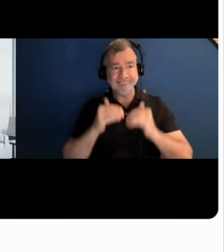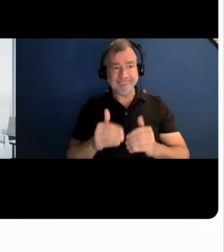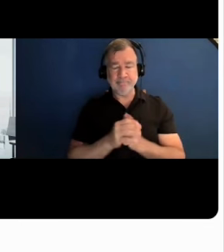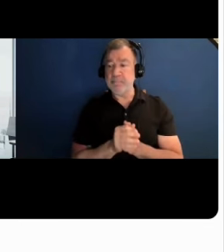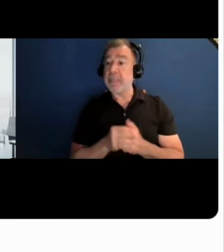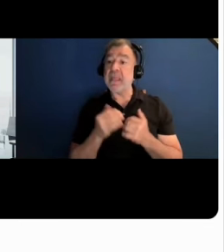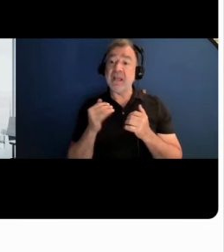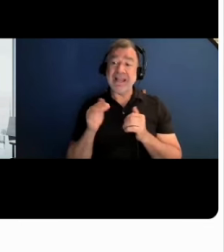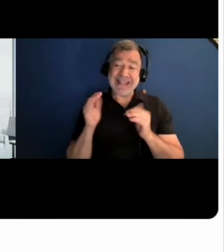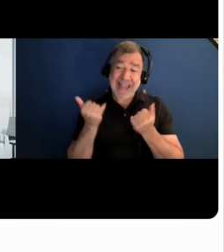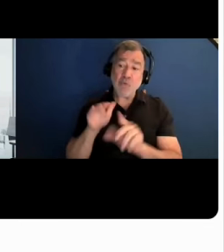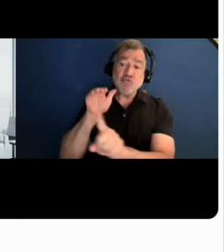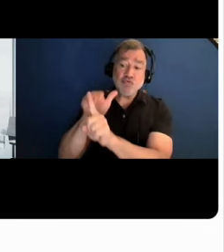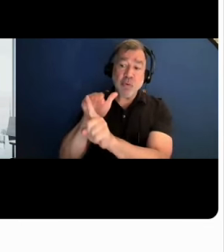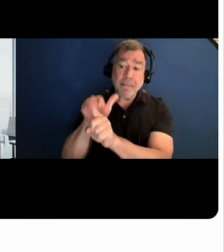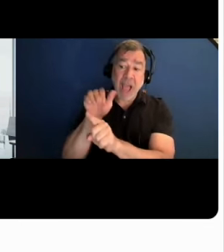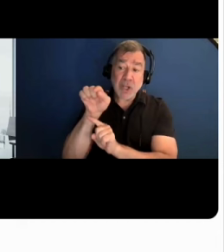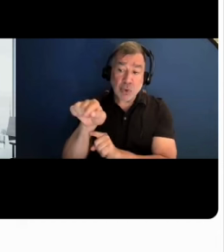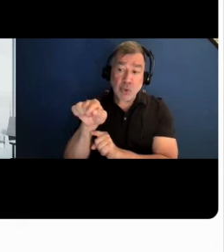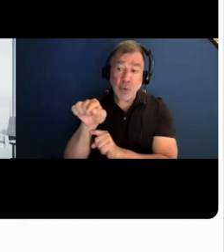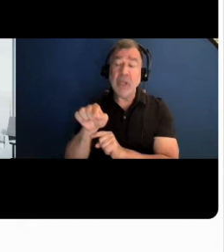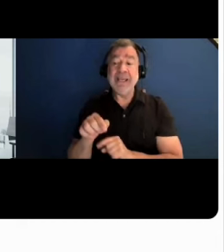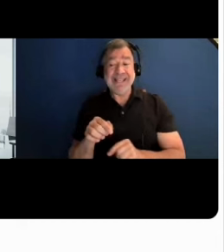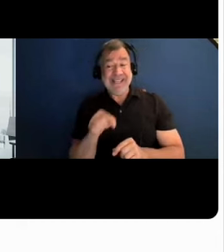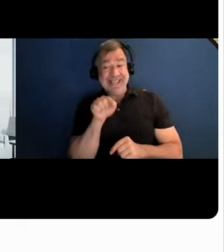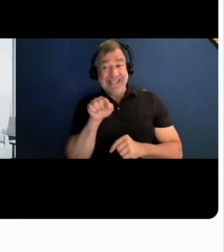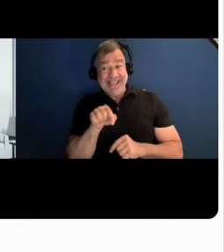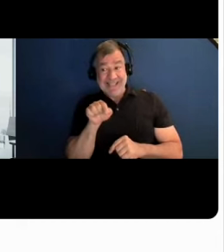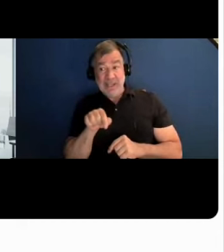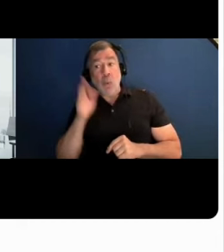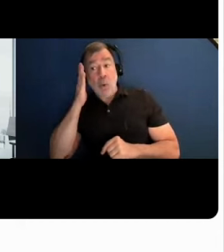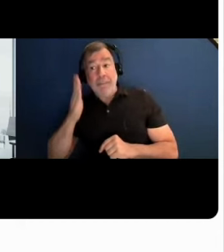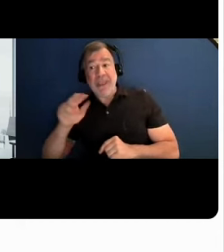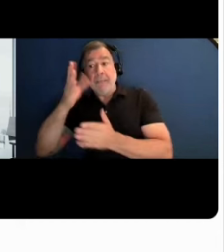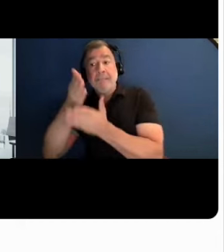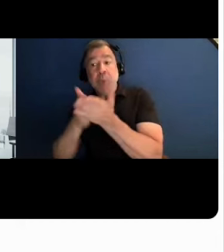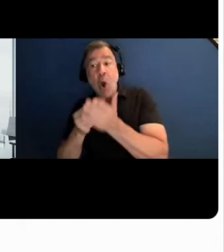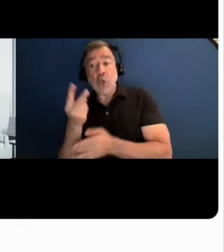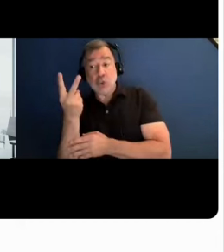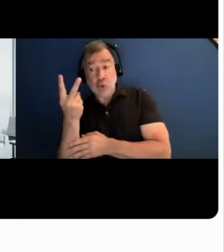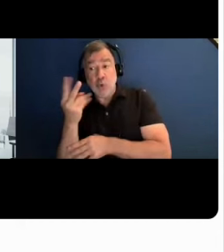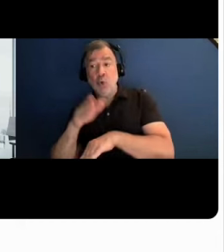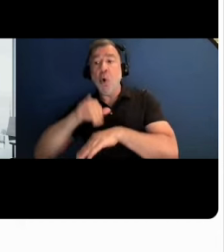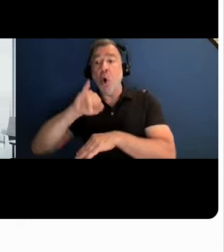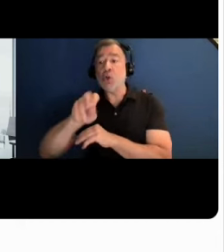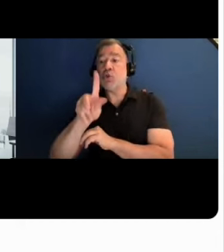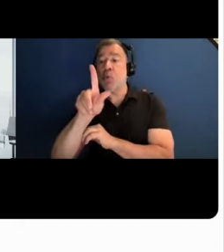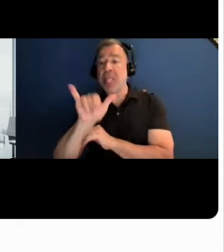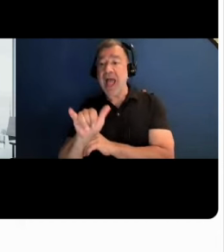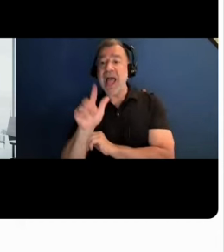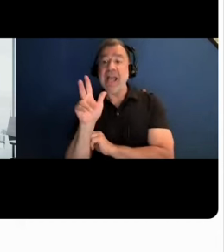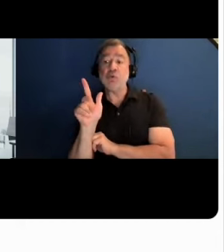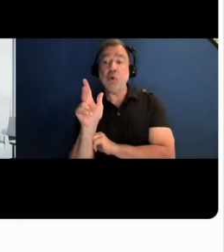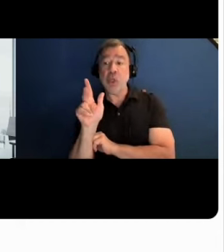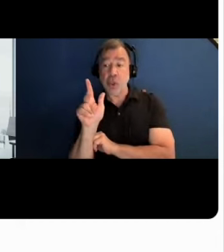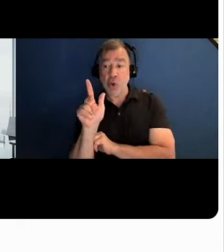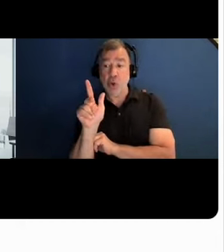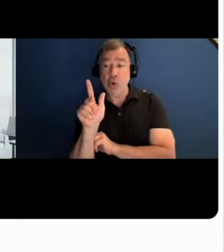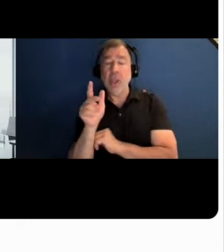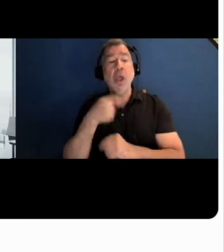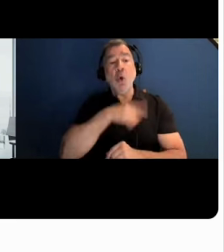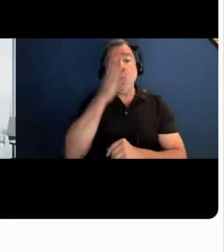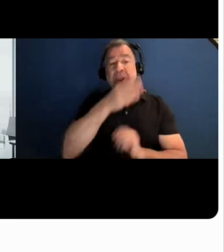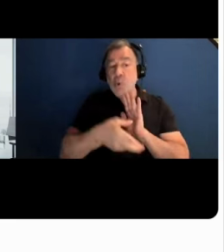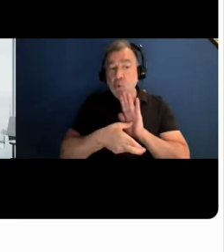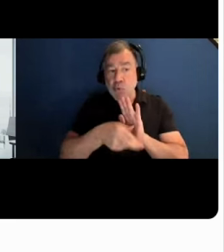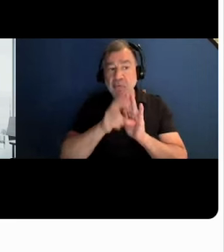Okay, so just a reminder, the upcoming webinar, this is part 2 of this series on July 23rd, where we're actually going to